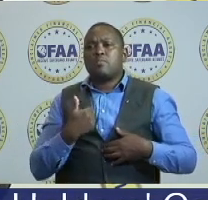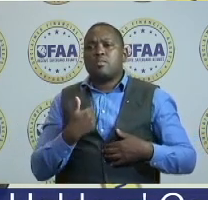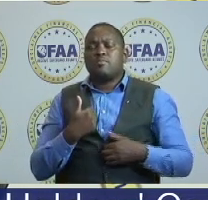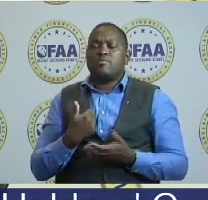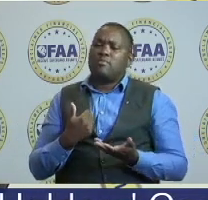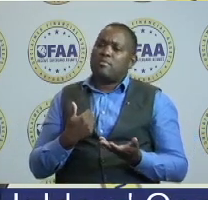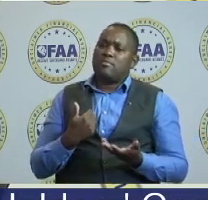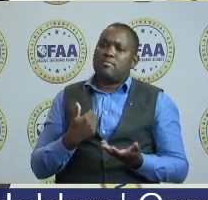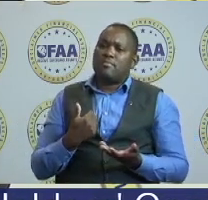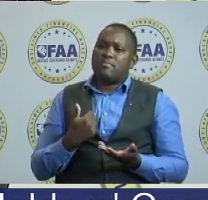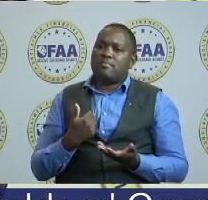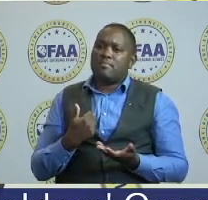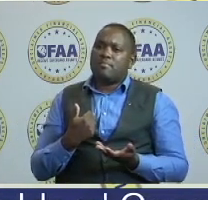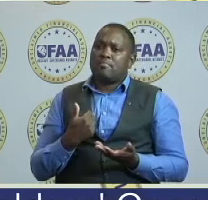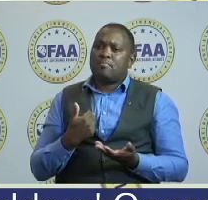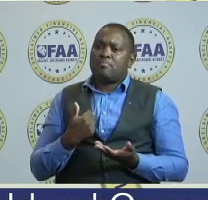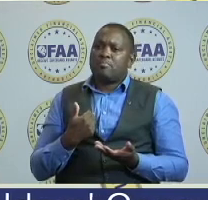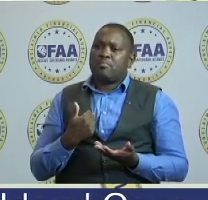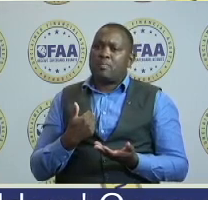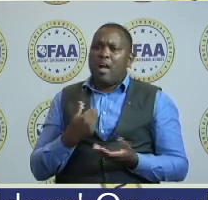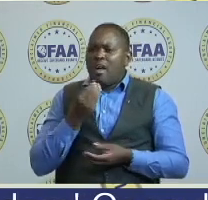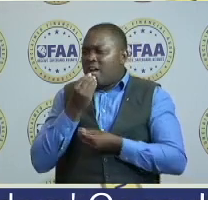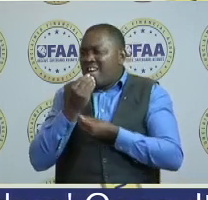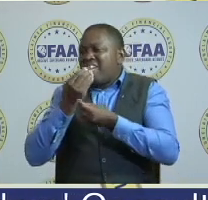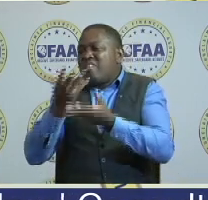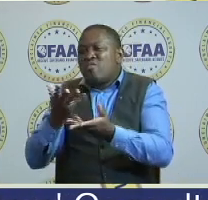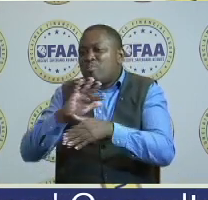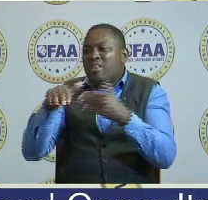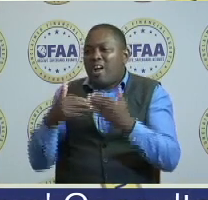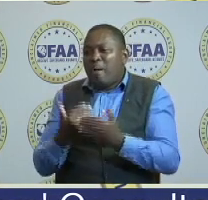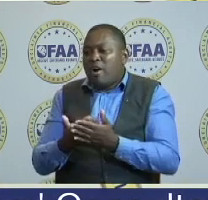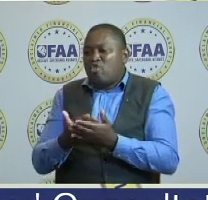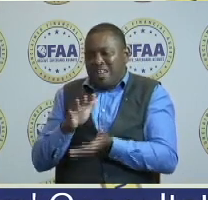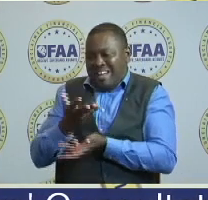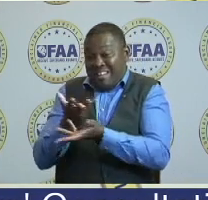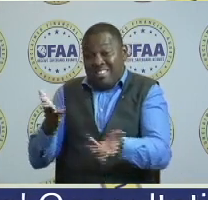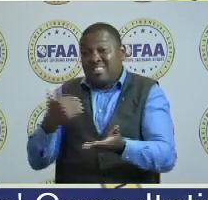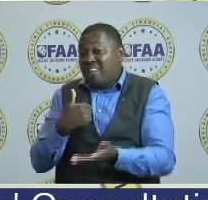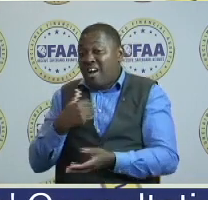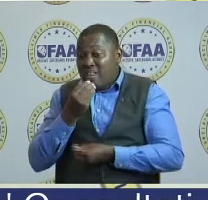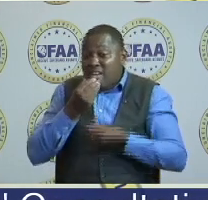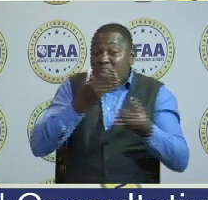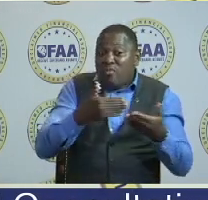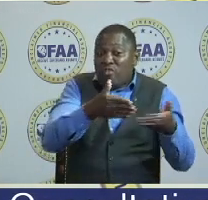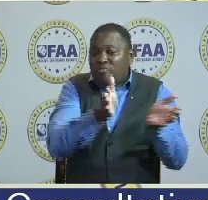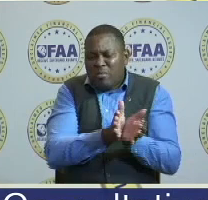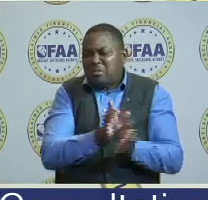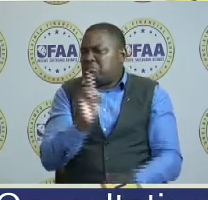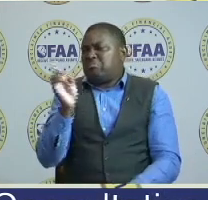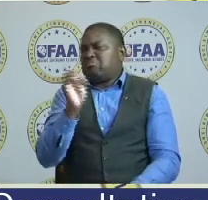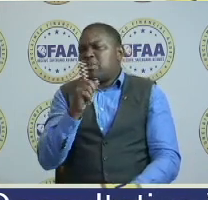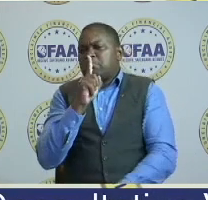been very conservative about information about with their families. And I believe that there is